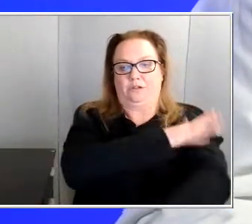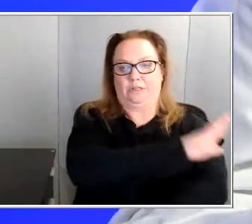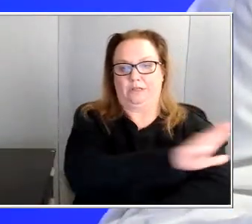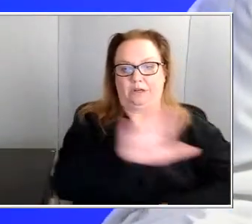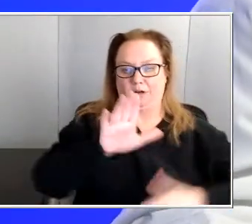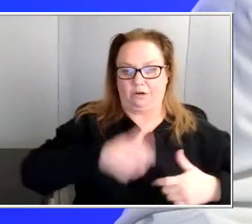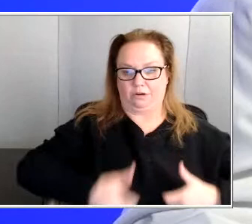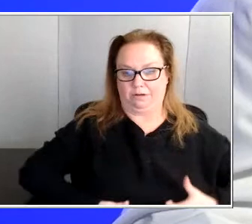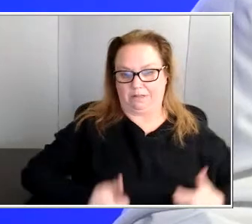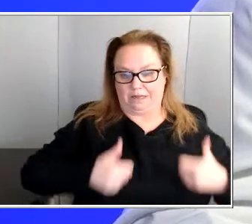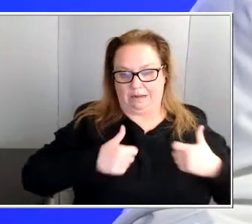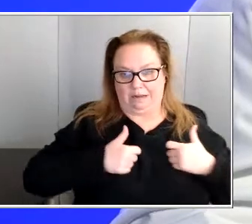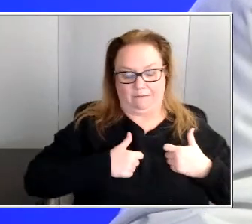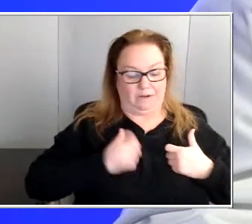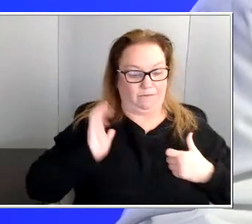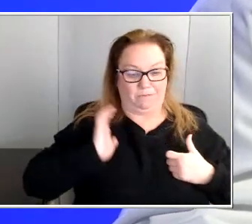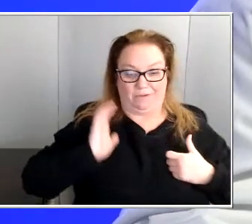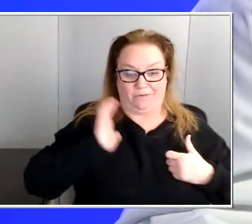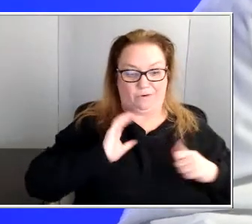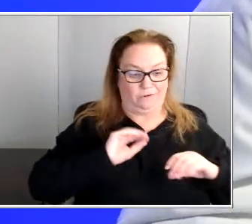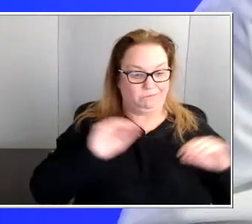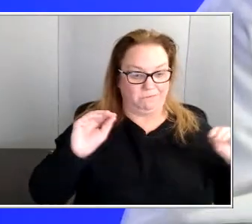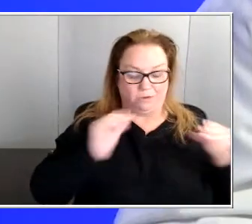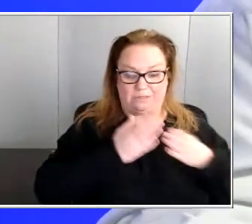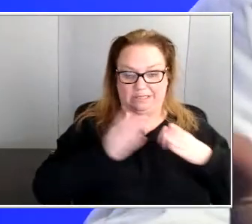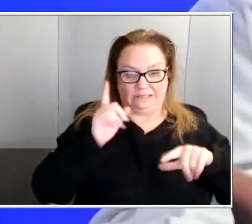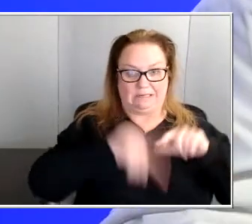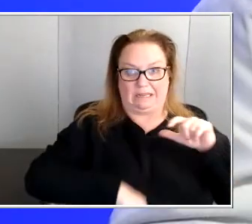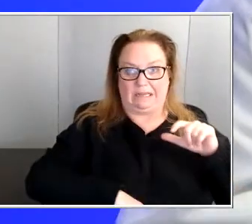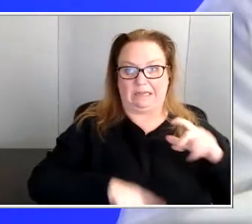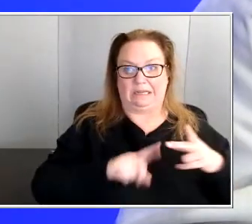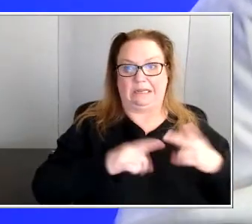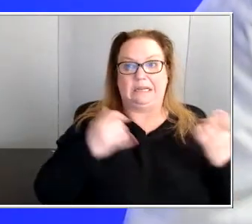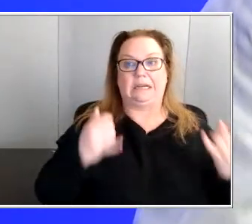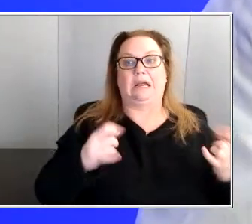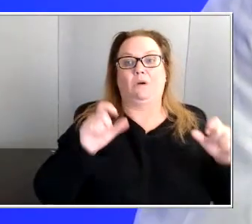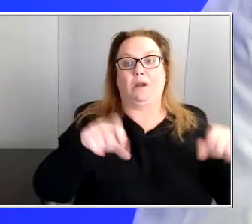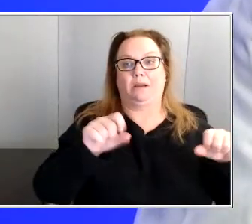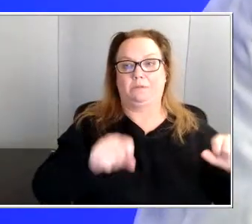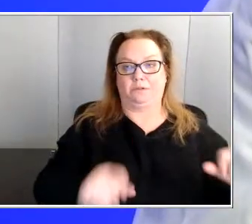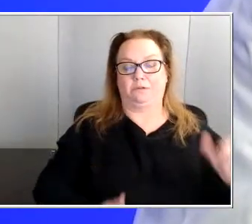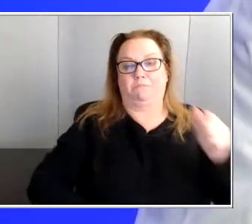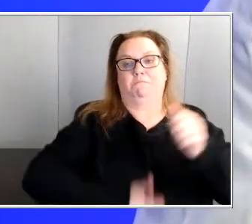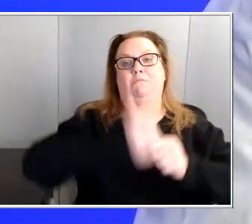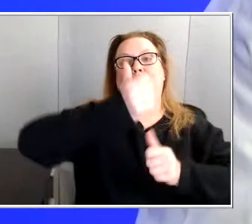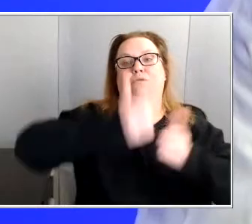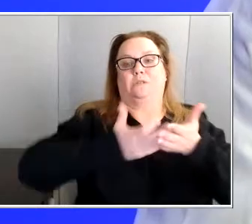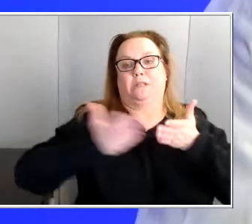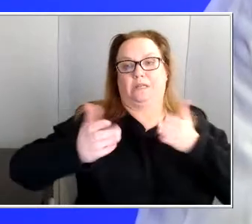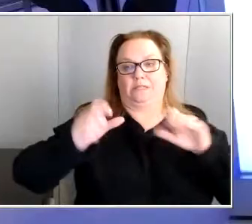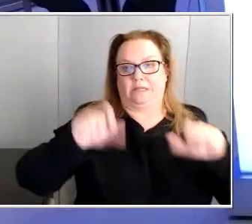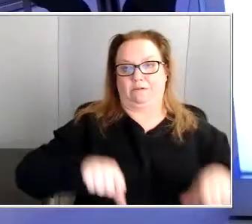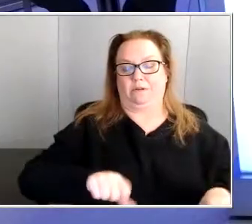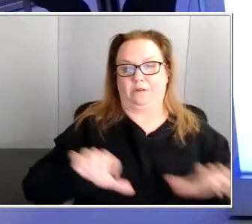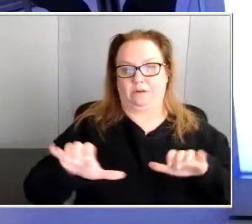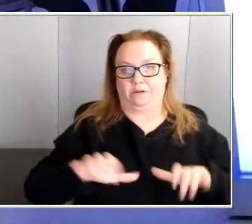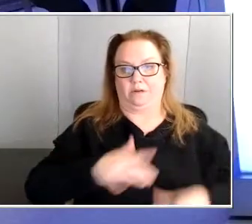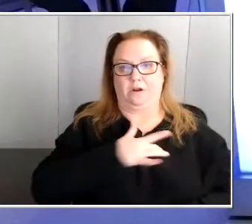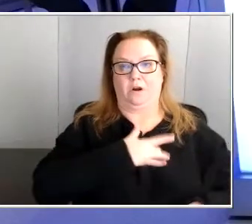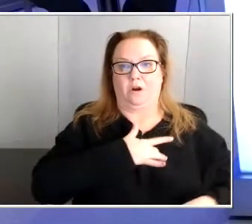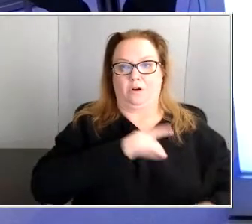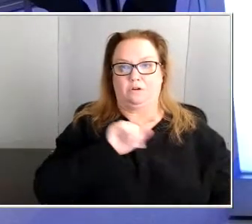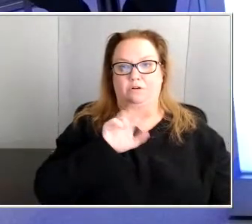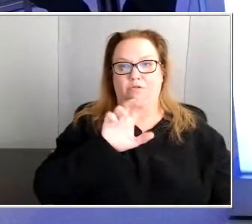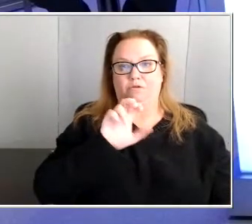able to do most of the things they used to enjoy, now able to do most of the things they would like to do. Are heart transplants going to become extinct